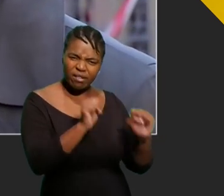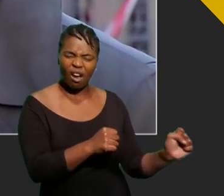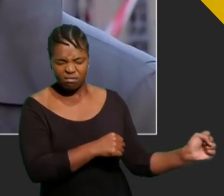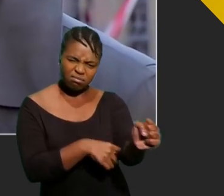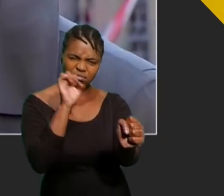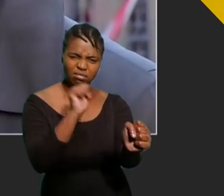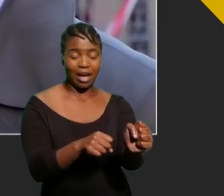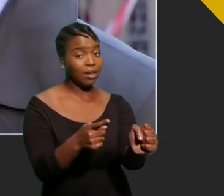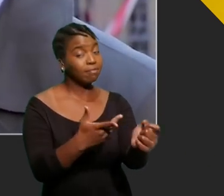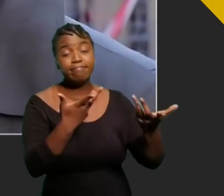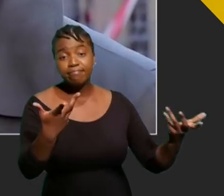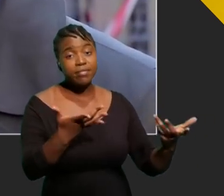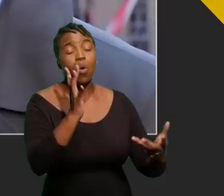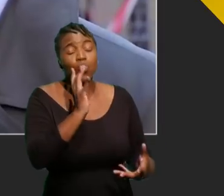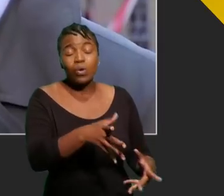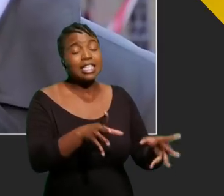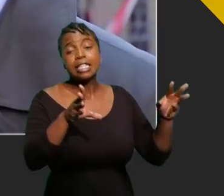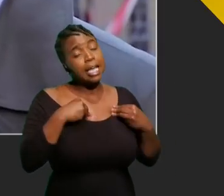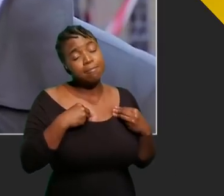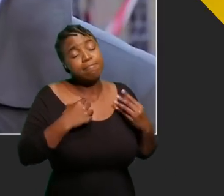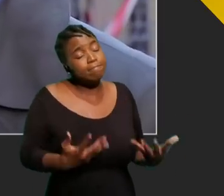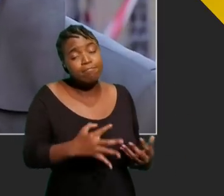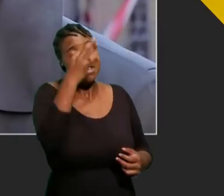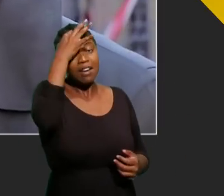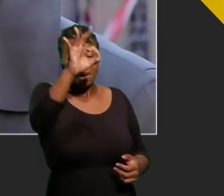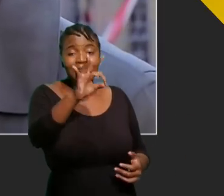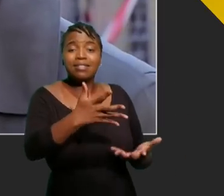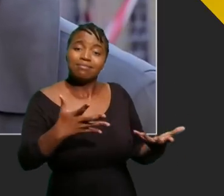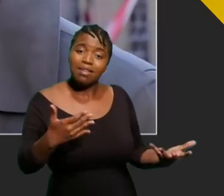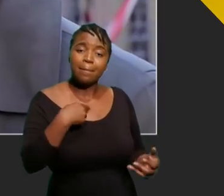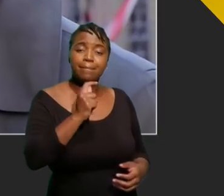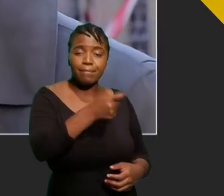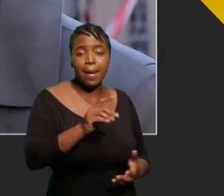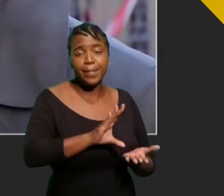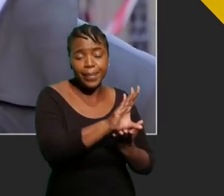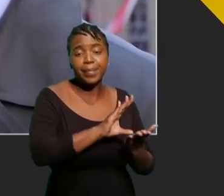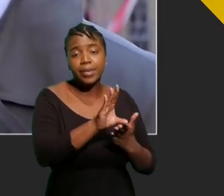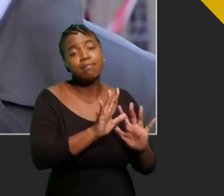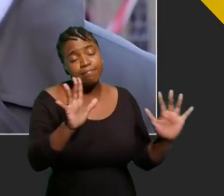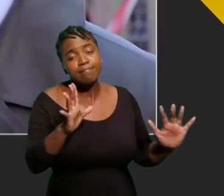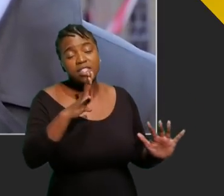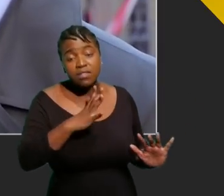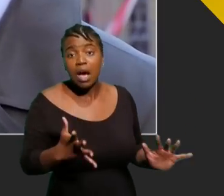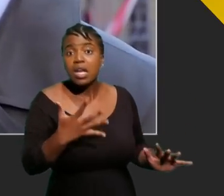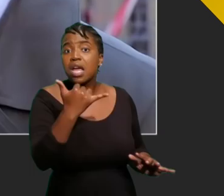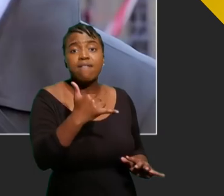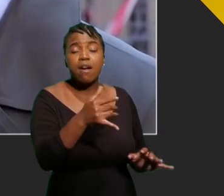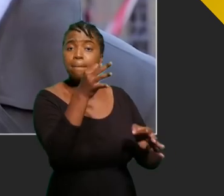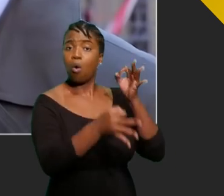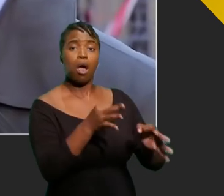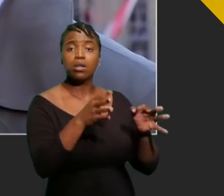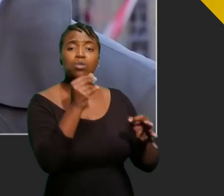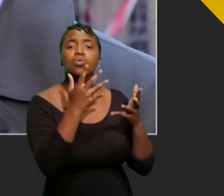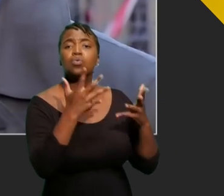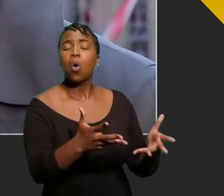airline. You're just going to have to accept the government will have to pay money. That's fine if that's what the policy is going to